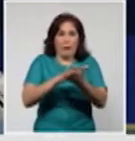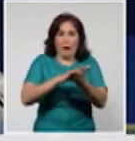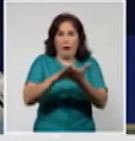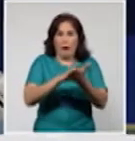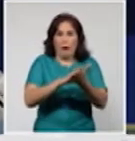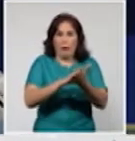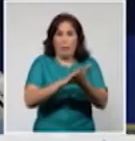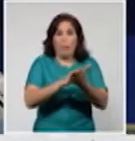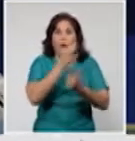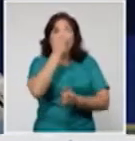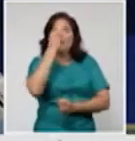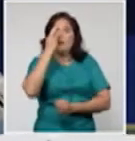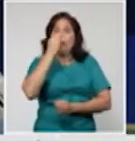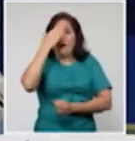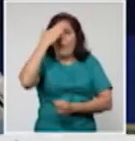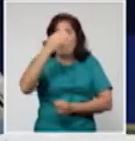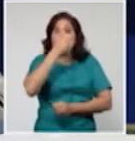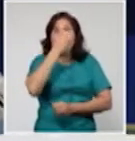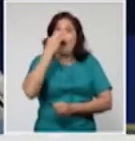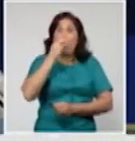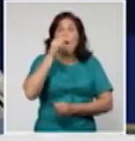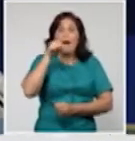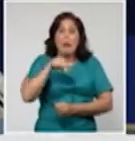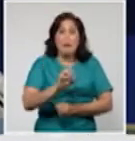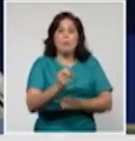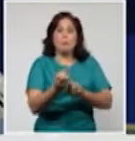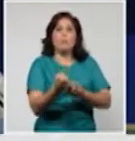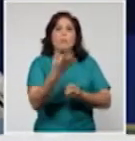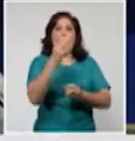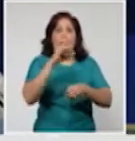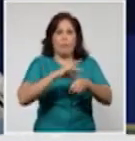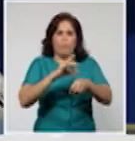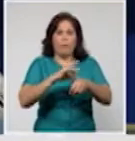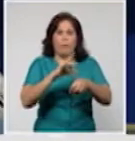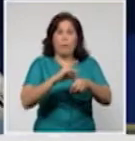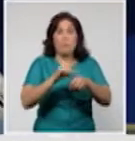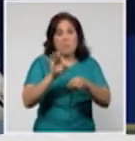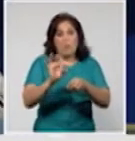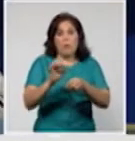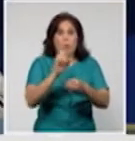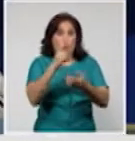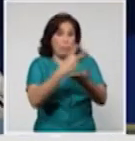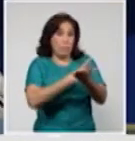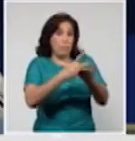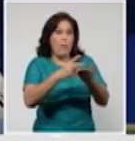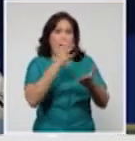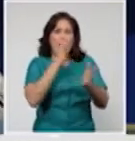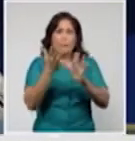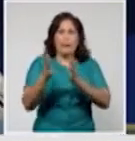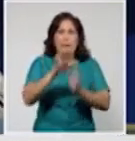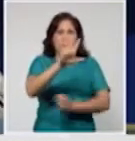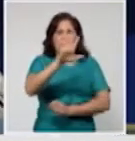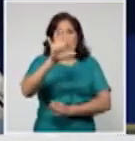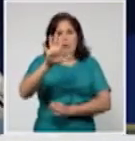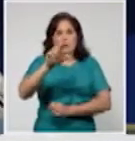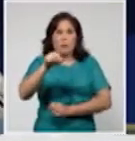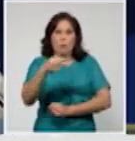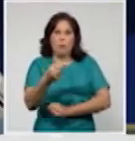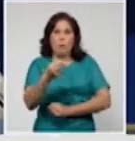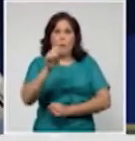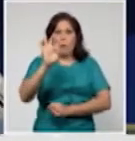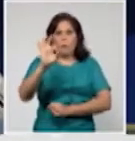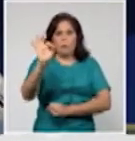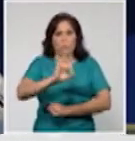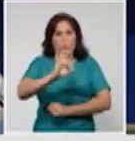yesterday, or 15% of the total, are under the age of 20. 6 of